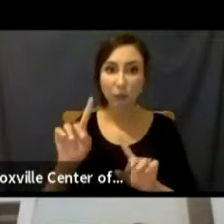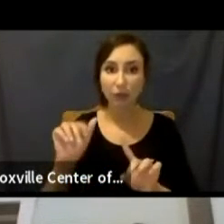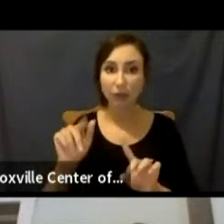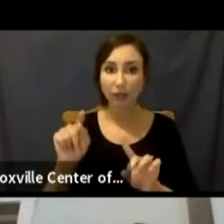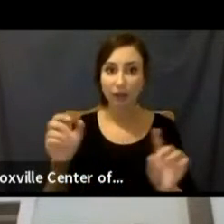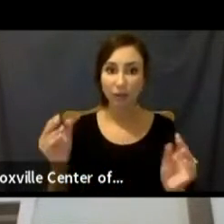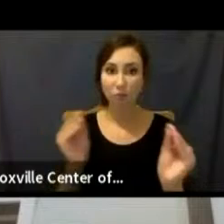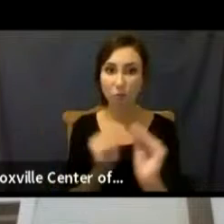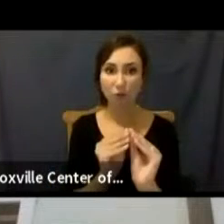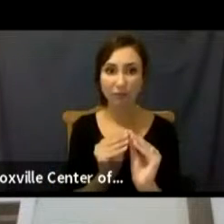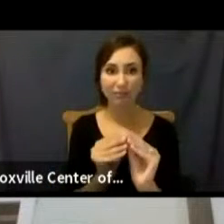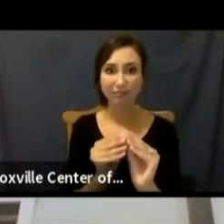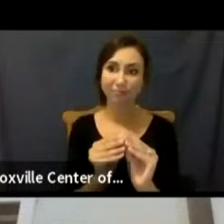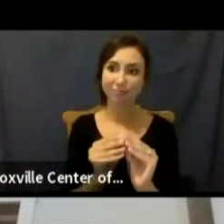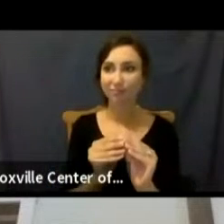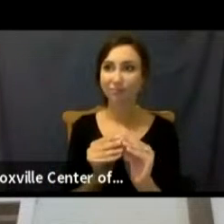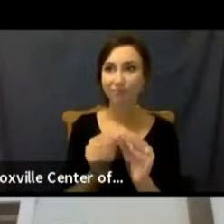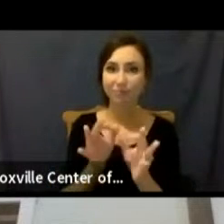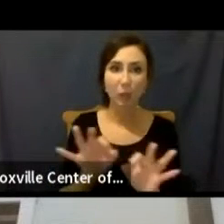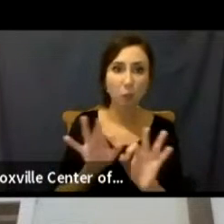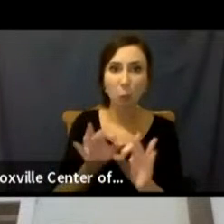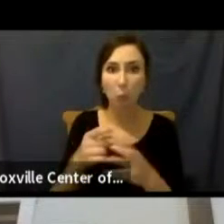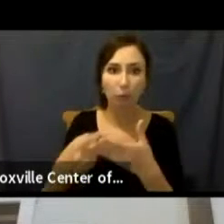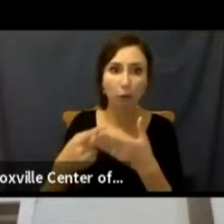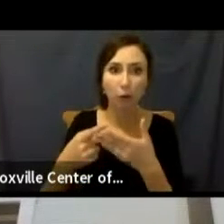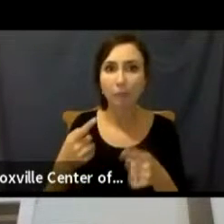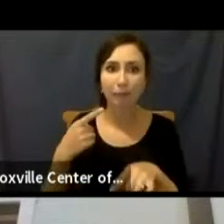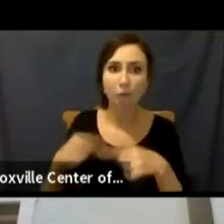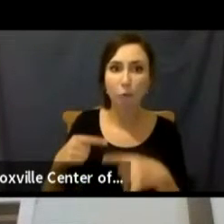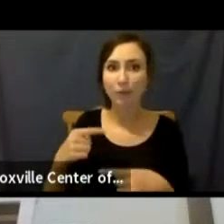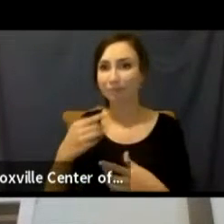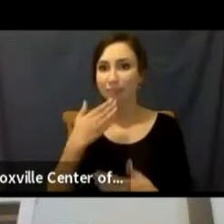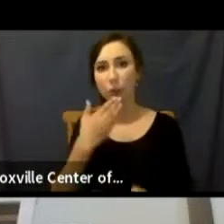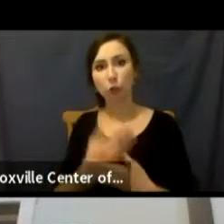argument as the leader of the state to